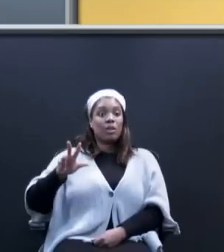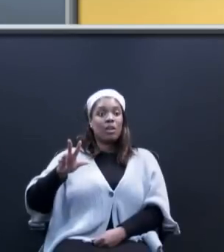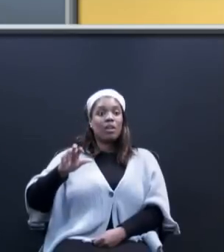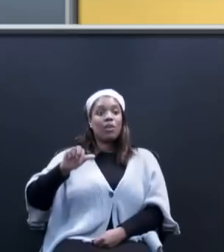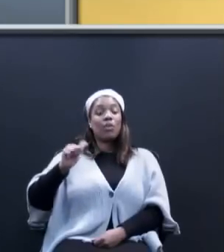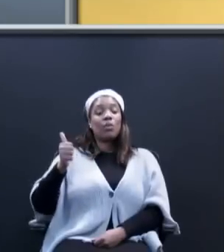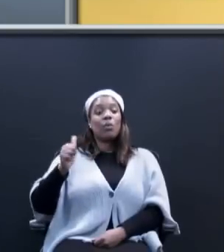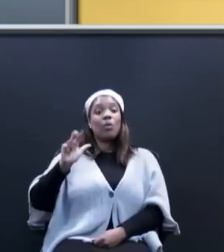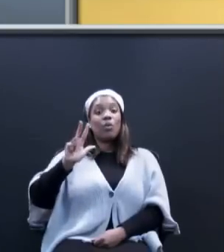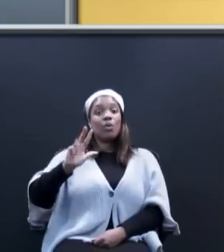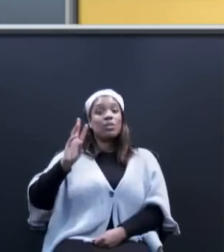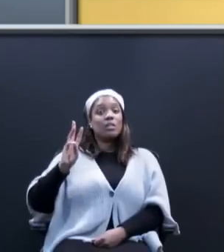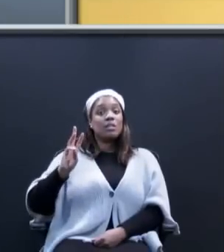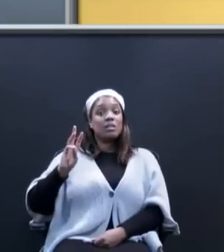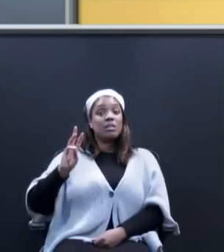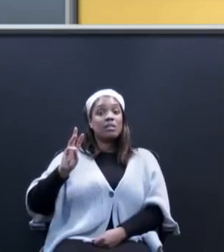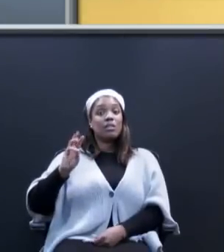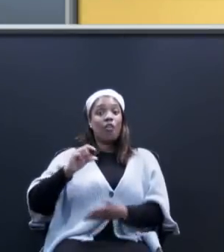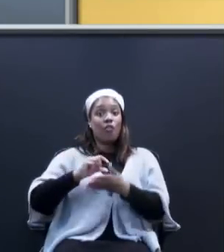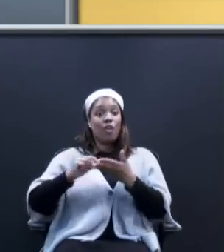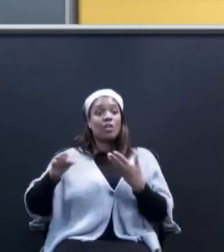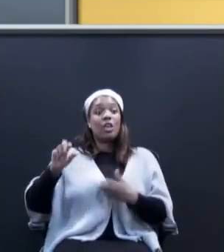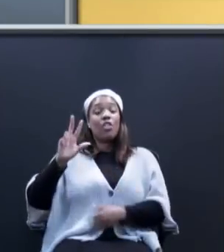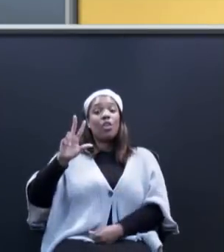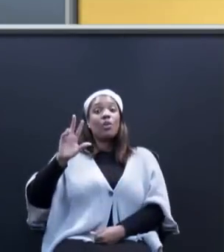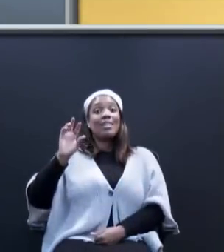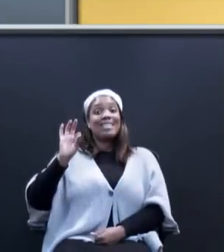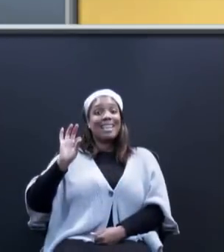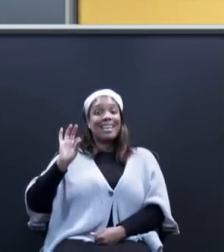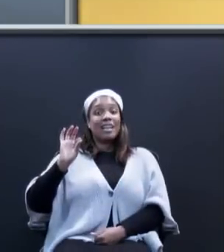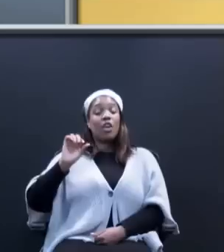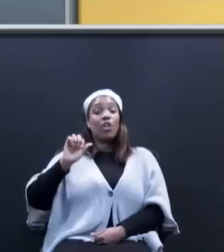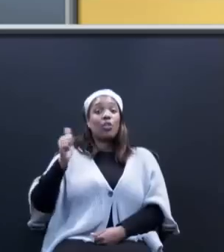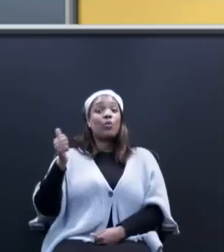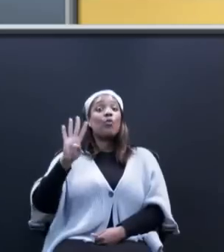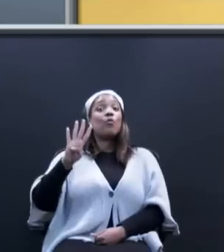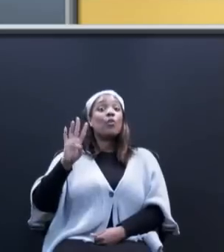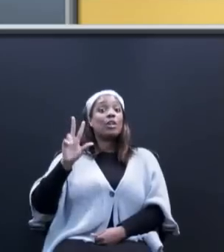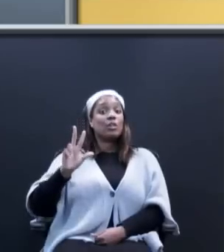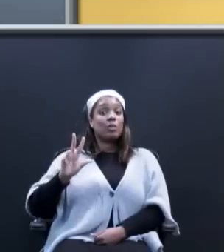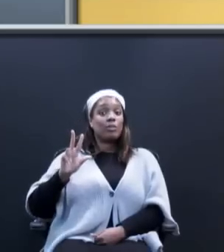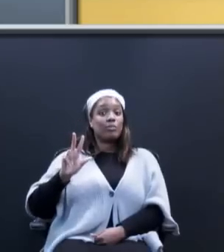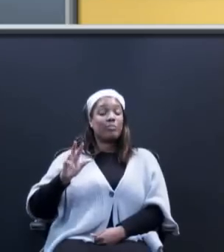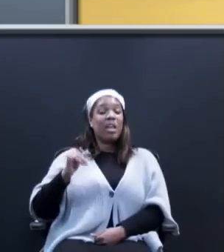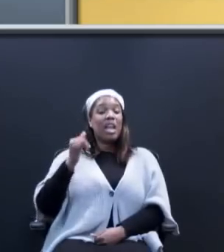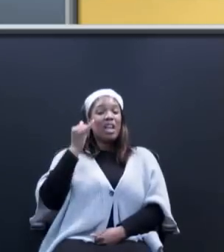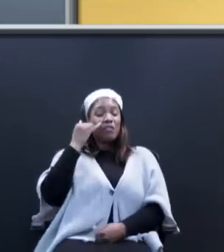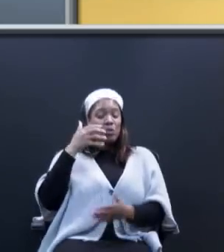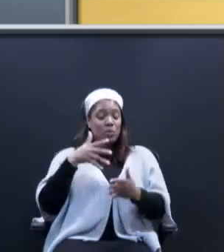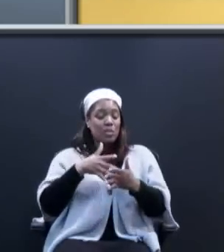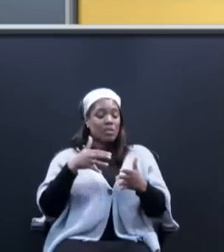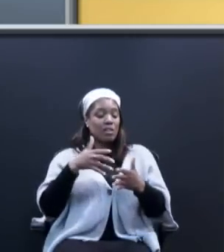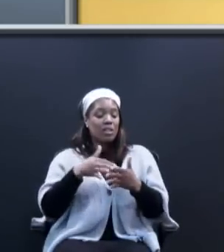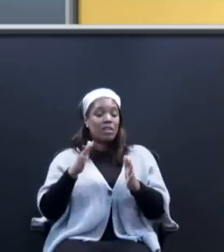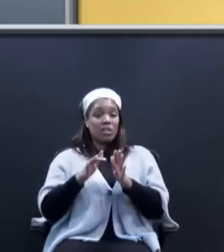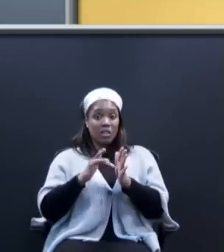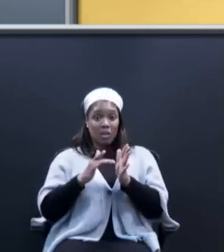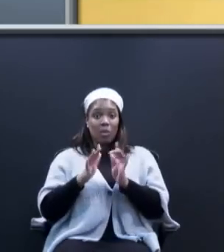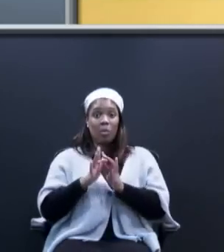Because the Lord put this here and put it in one book. So if you study this book, you know